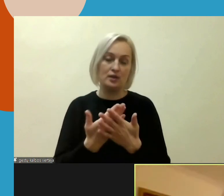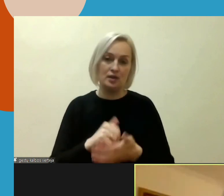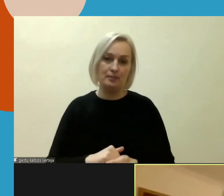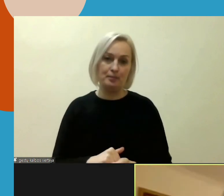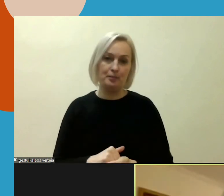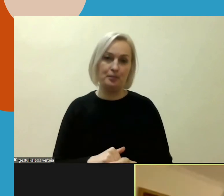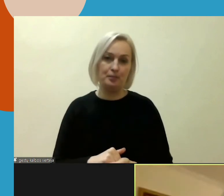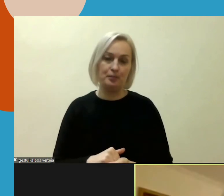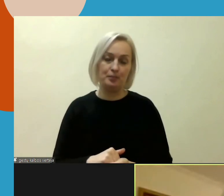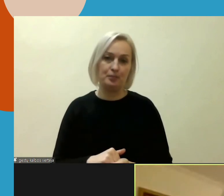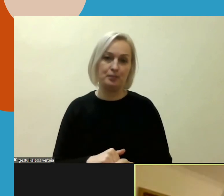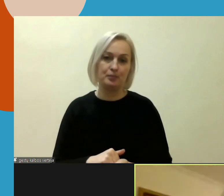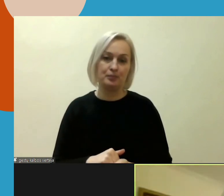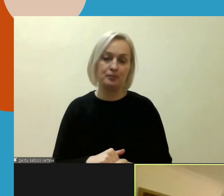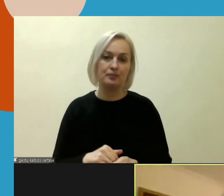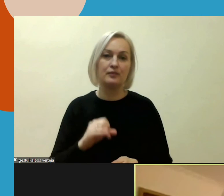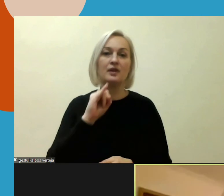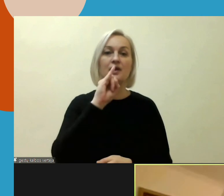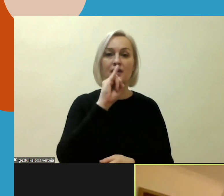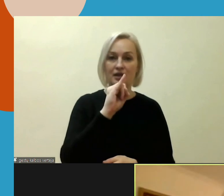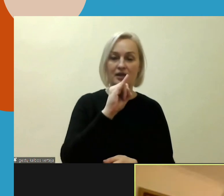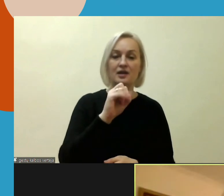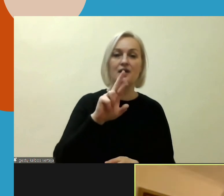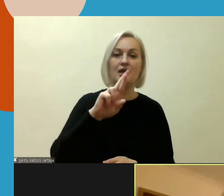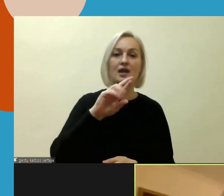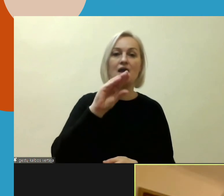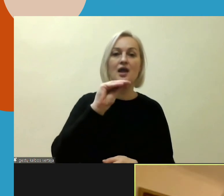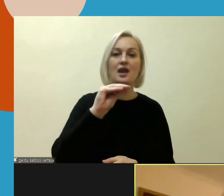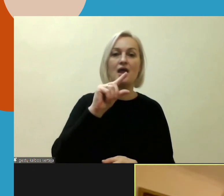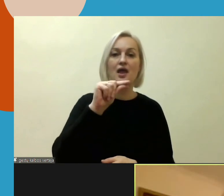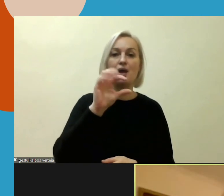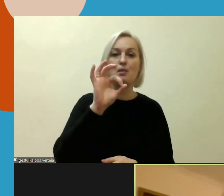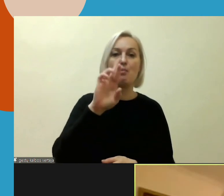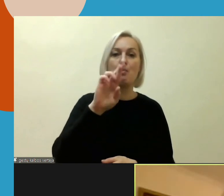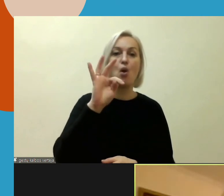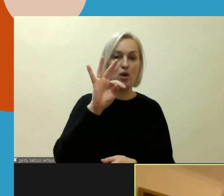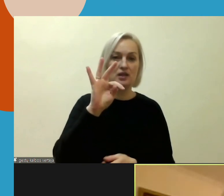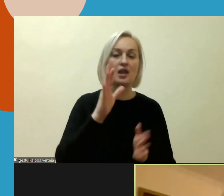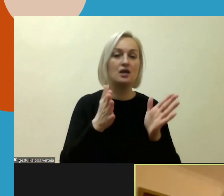civil society colleagues in Lithuania to